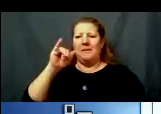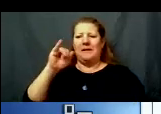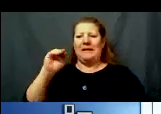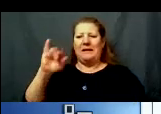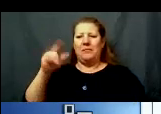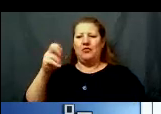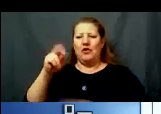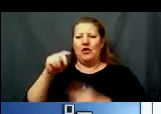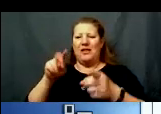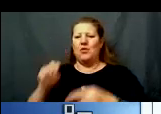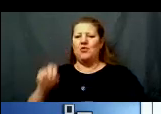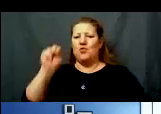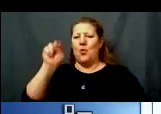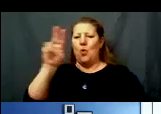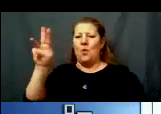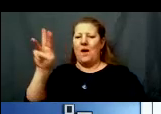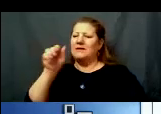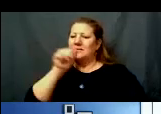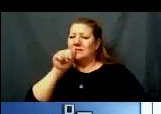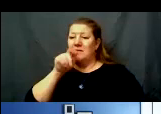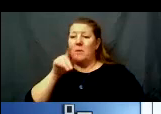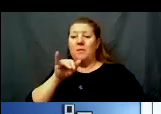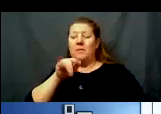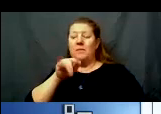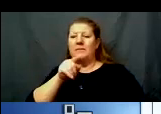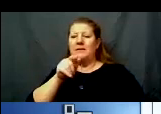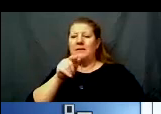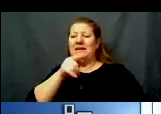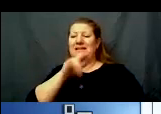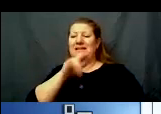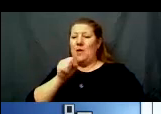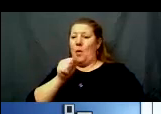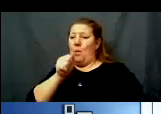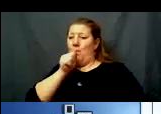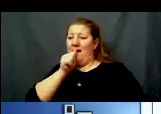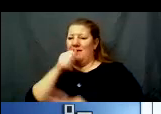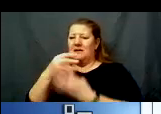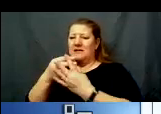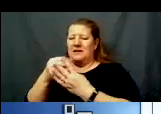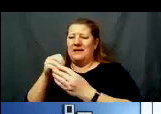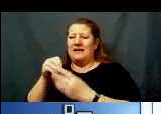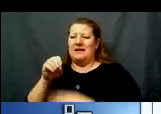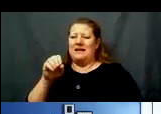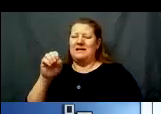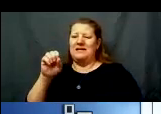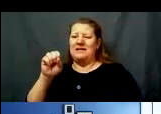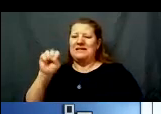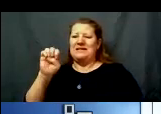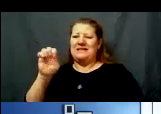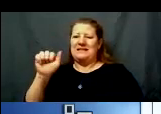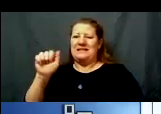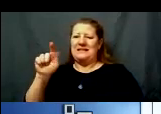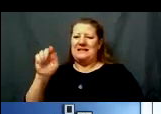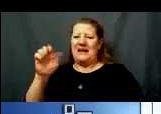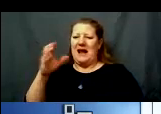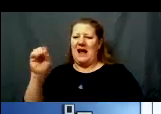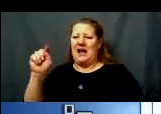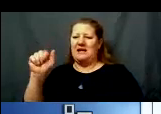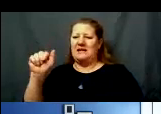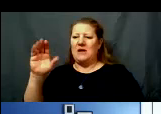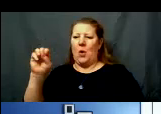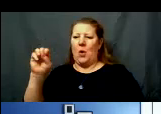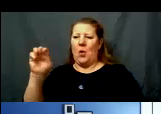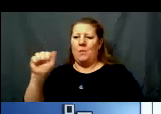Center, a privately run and operated immigration prison in Seattle-Tacoma area. It houses up